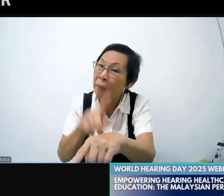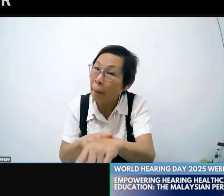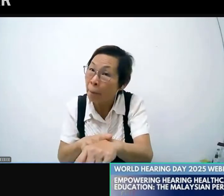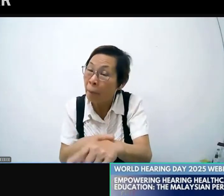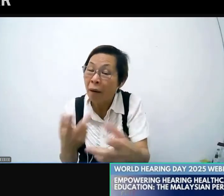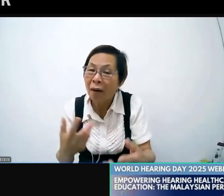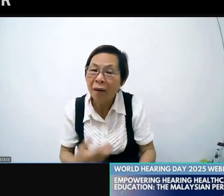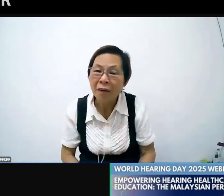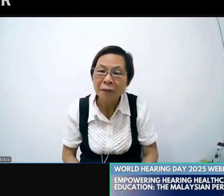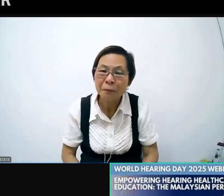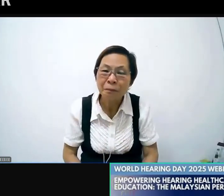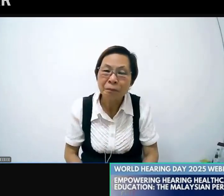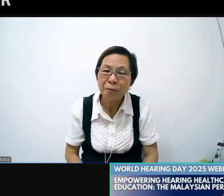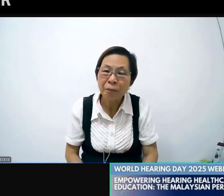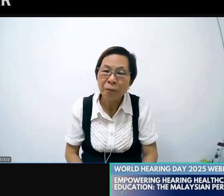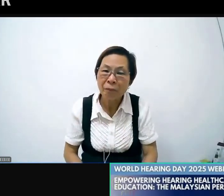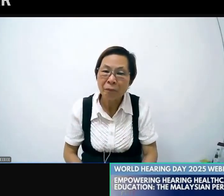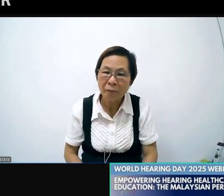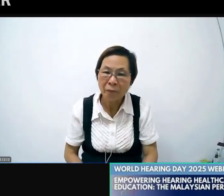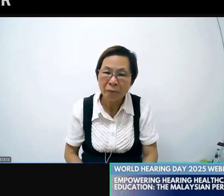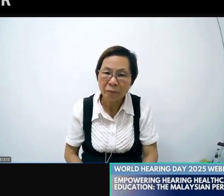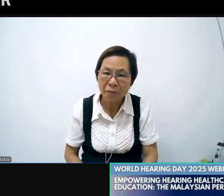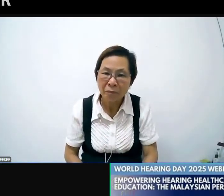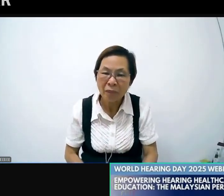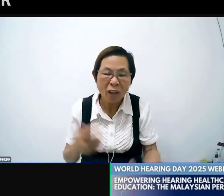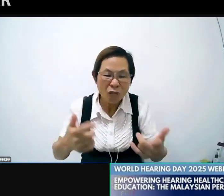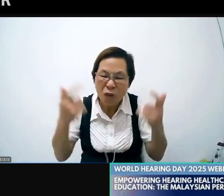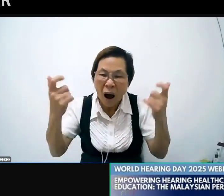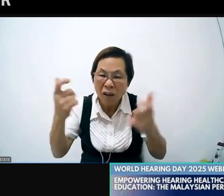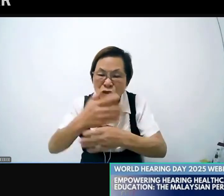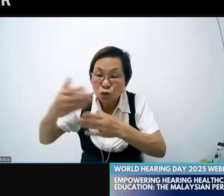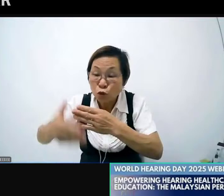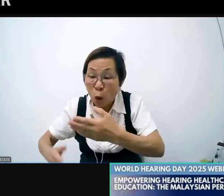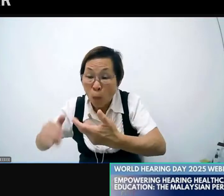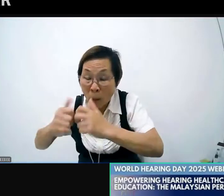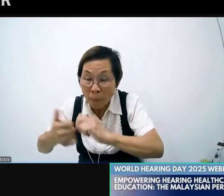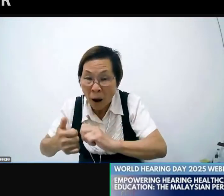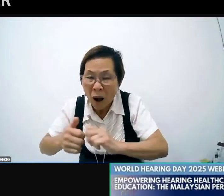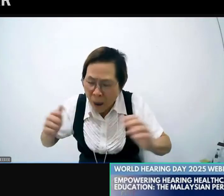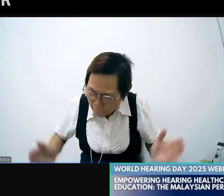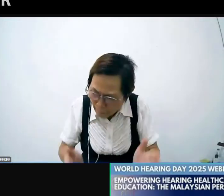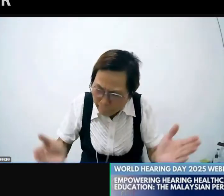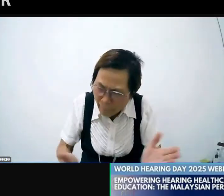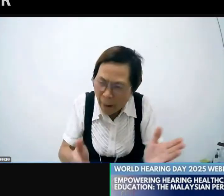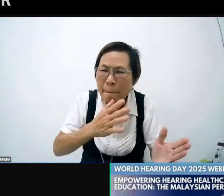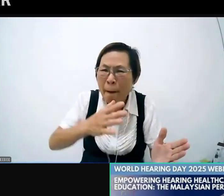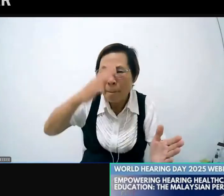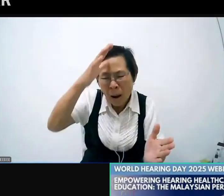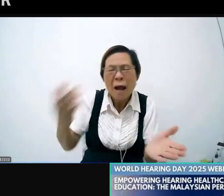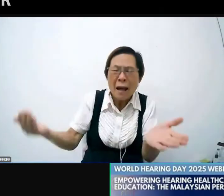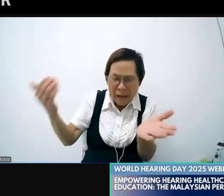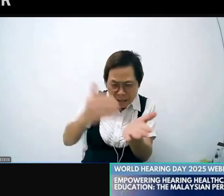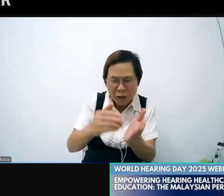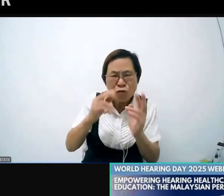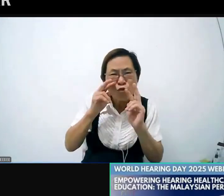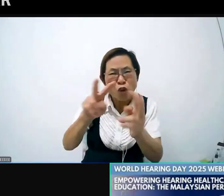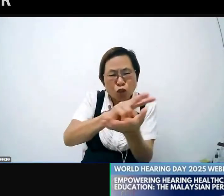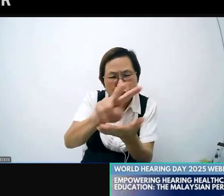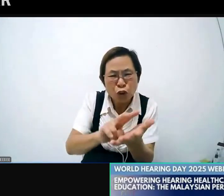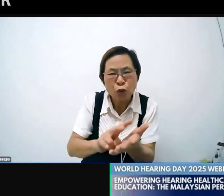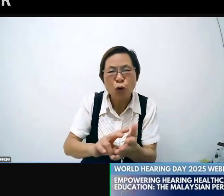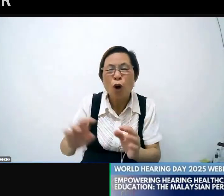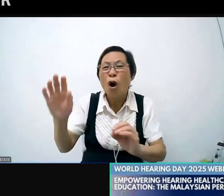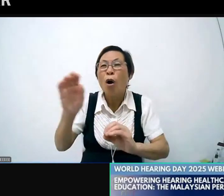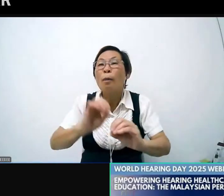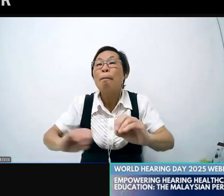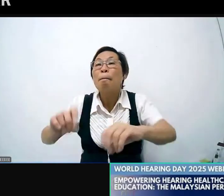most fast solution is we encourage parents to rewatch the video during non-peak